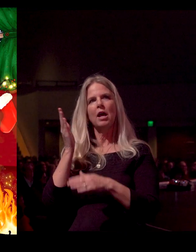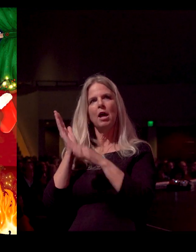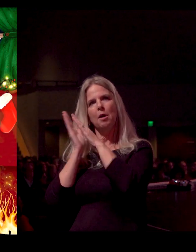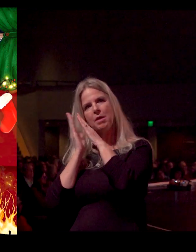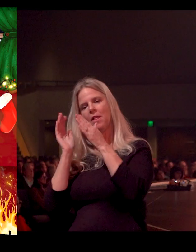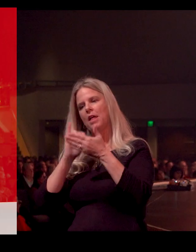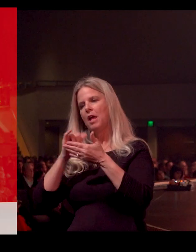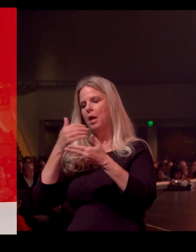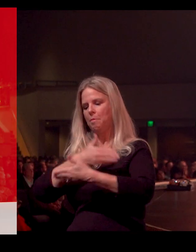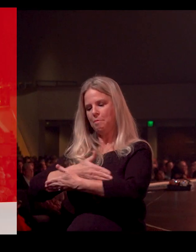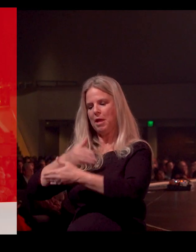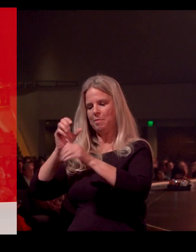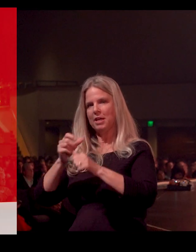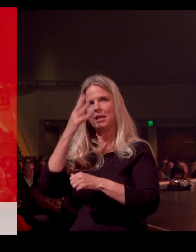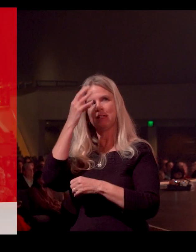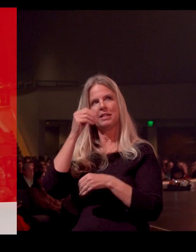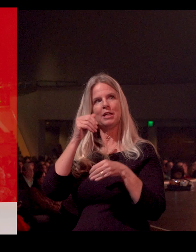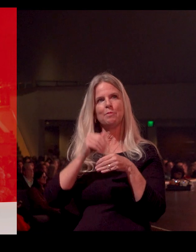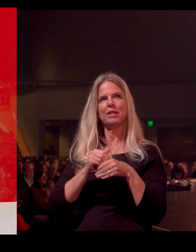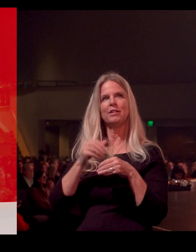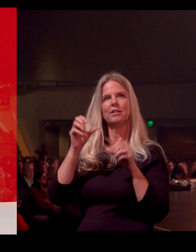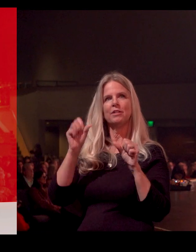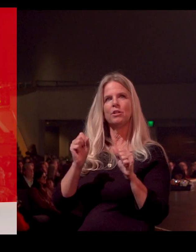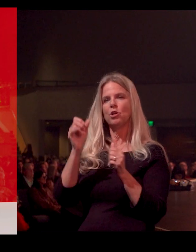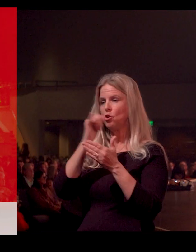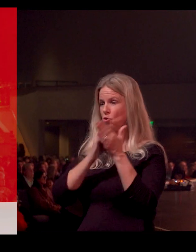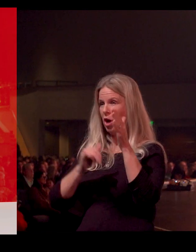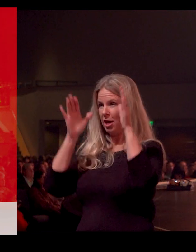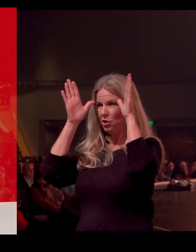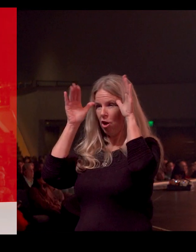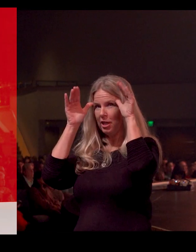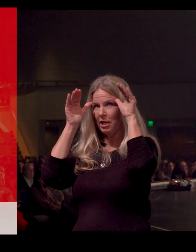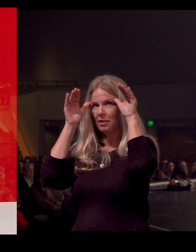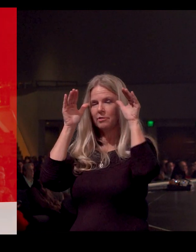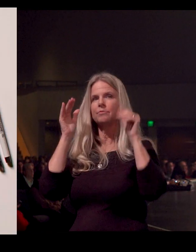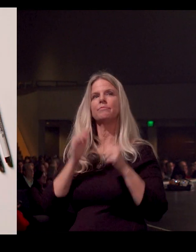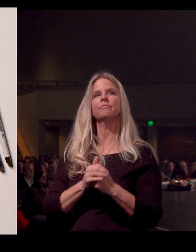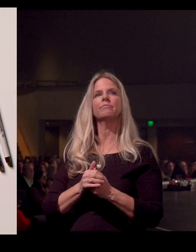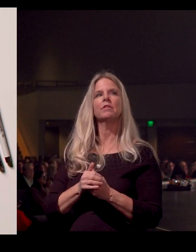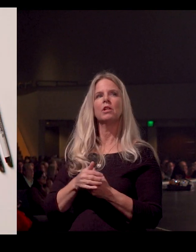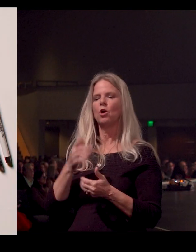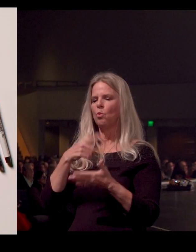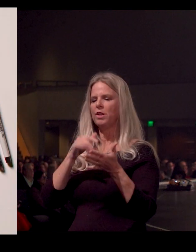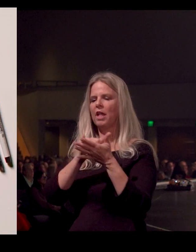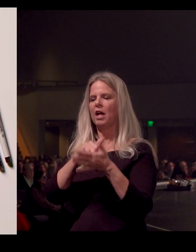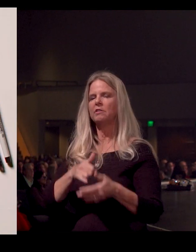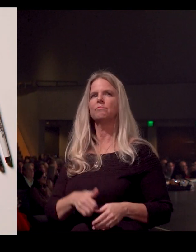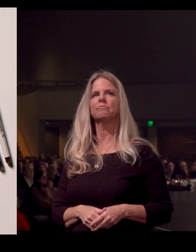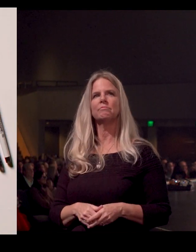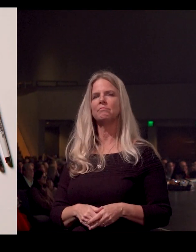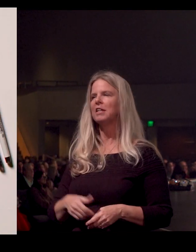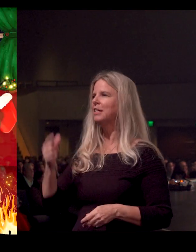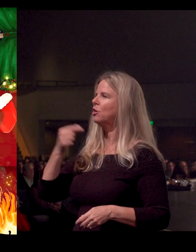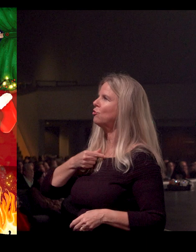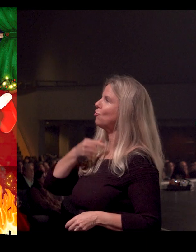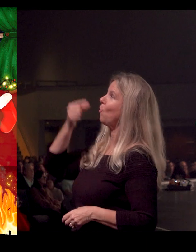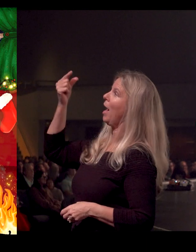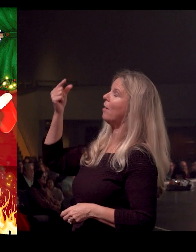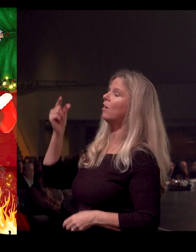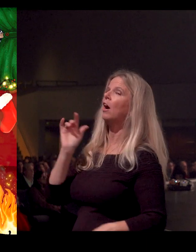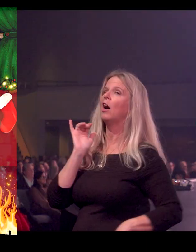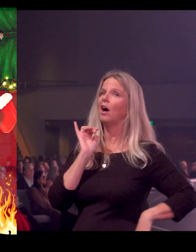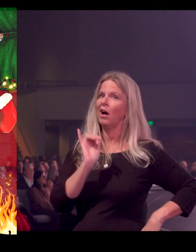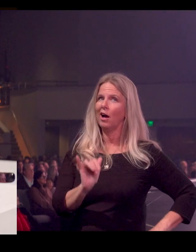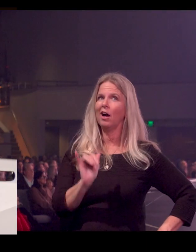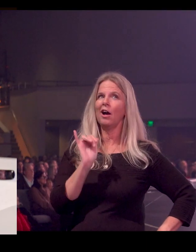draw a donkey? What animal's that? It's a giraffe. Oh, of course. Oh, nice, that's a tall hill. You gonna